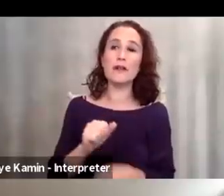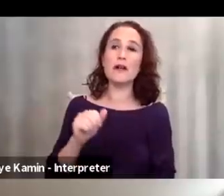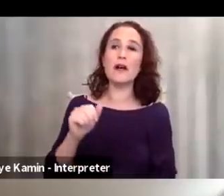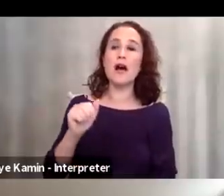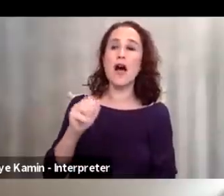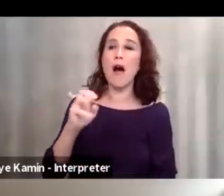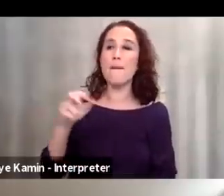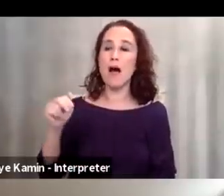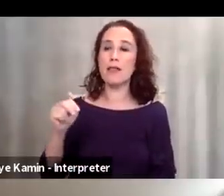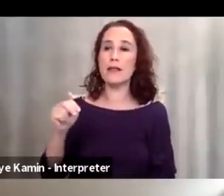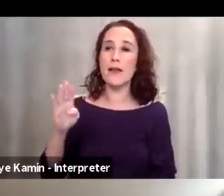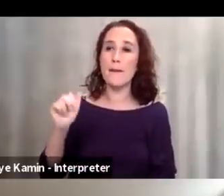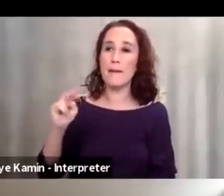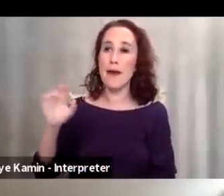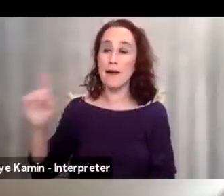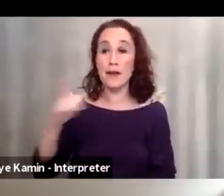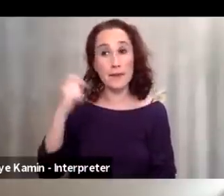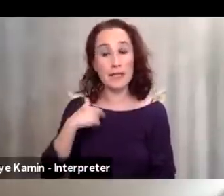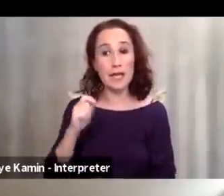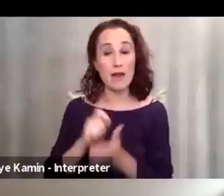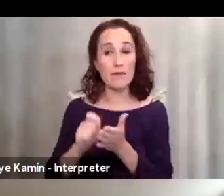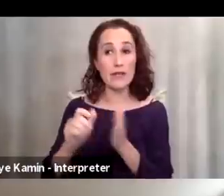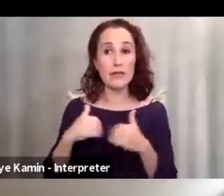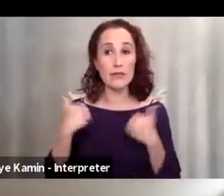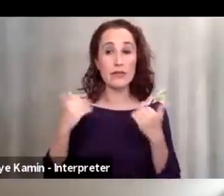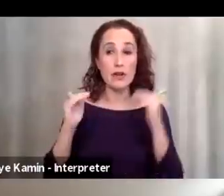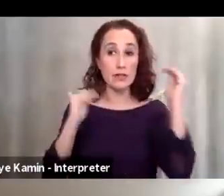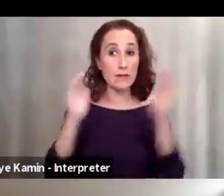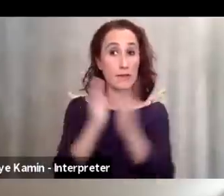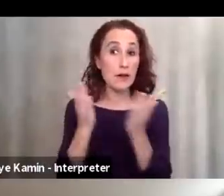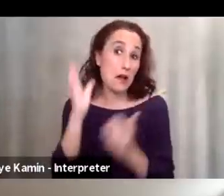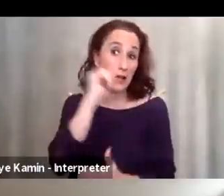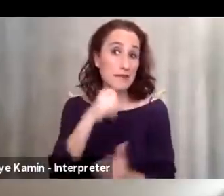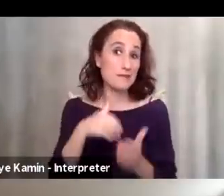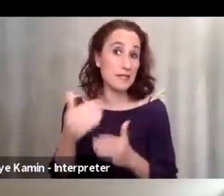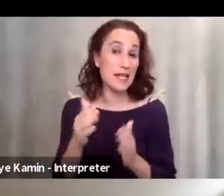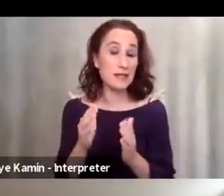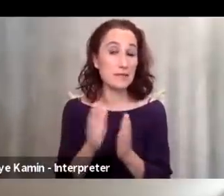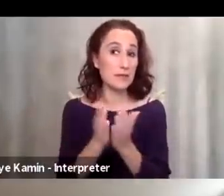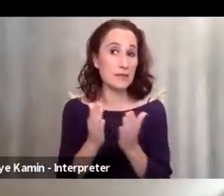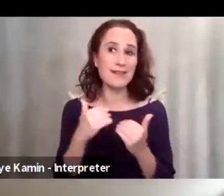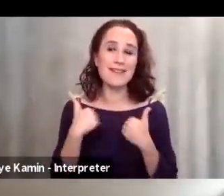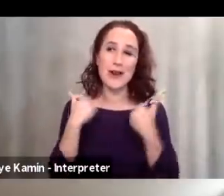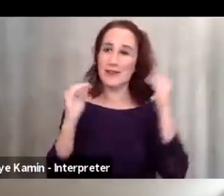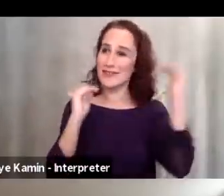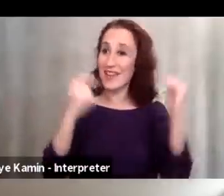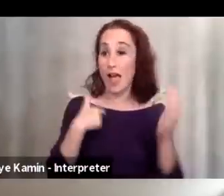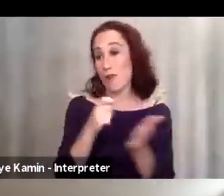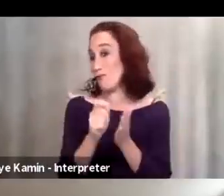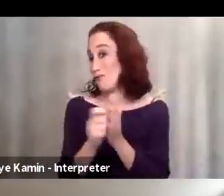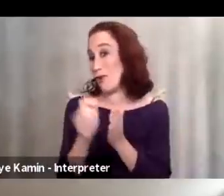And because I had written a young adult book, I was like, okay, I guess my next book will be a young adult book because that's what I do. I wrote a young adult